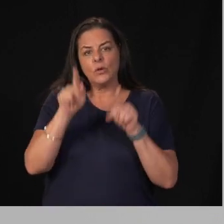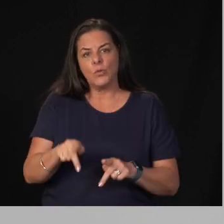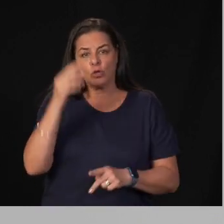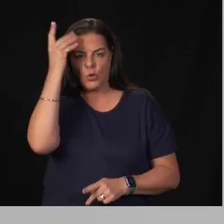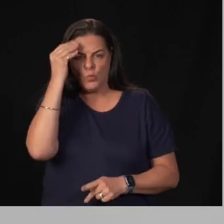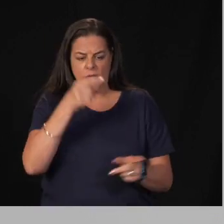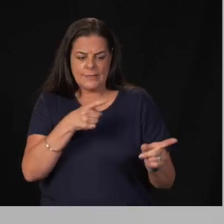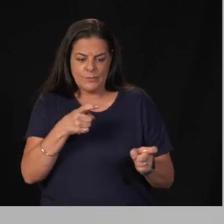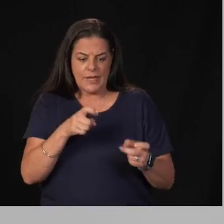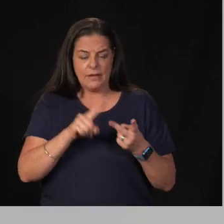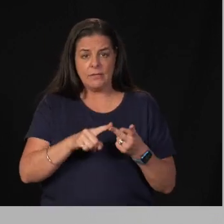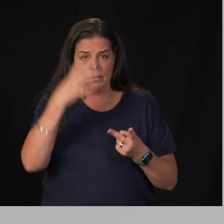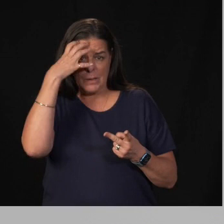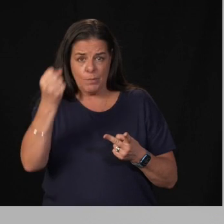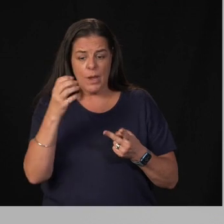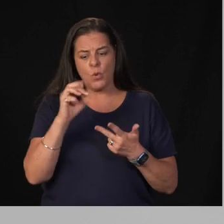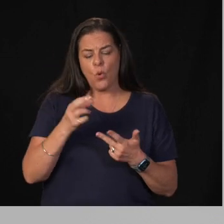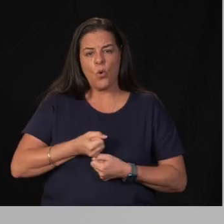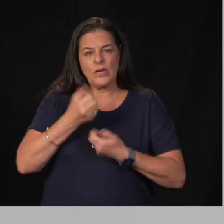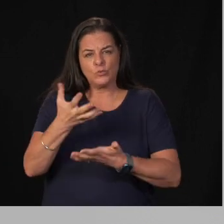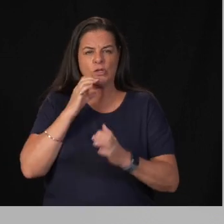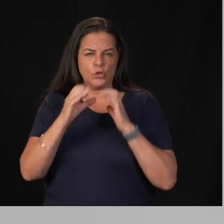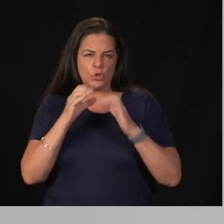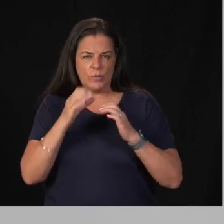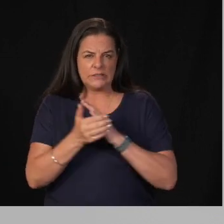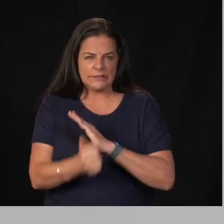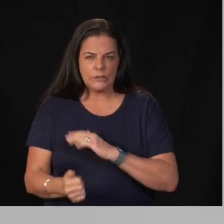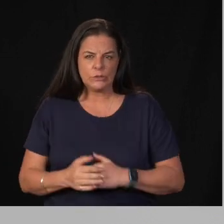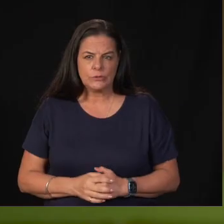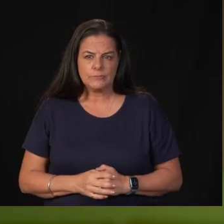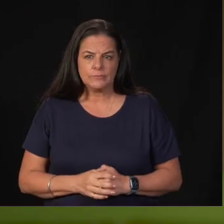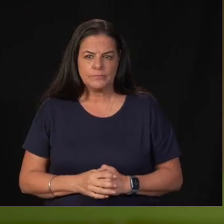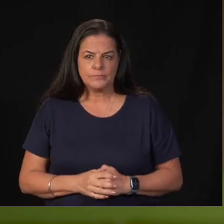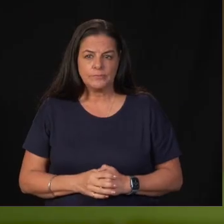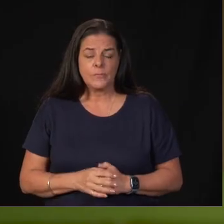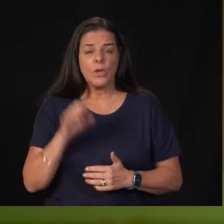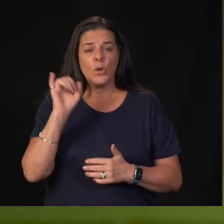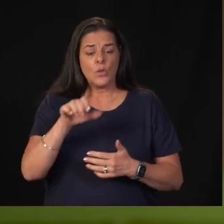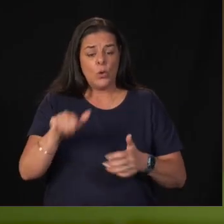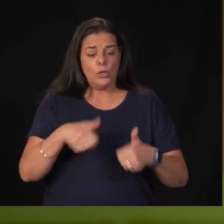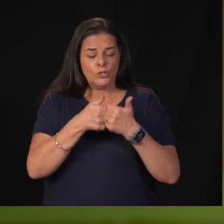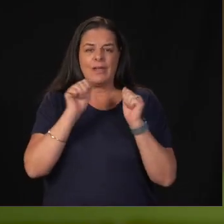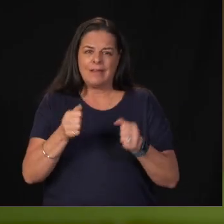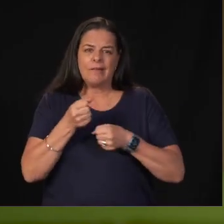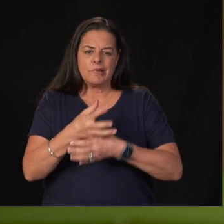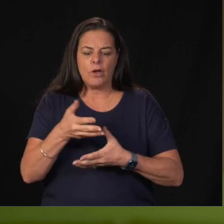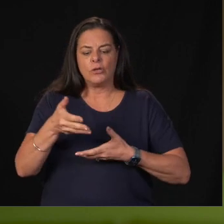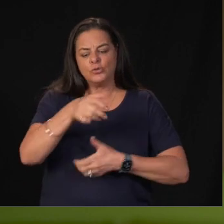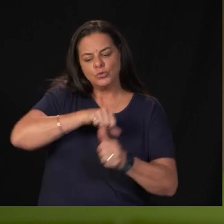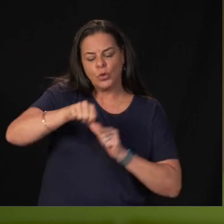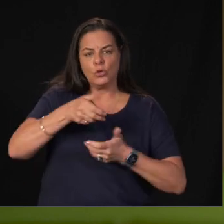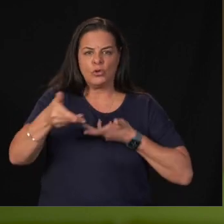speed, working memory, or expressive communication skills. These challenges can make social